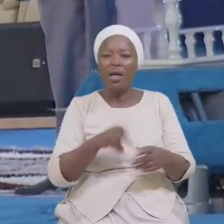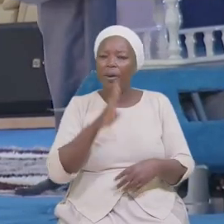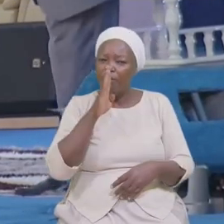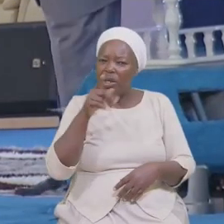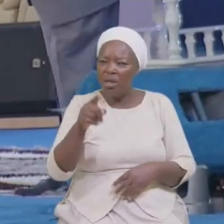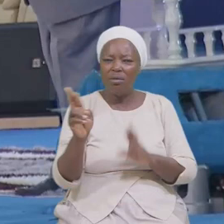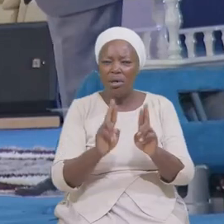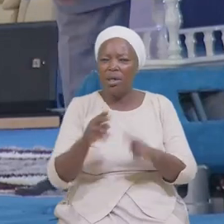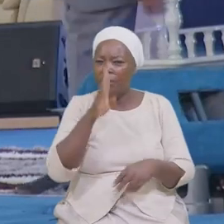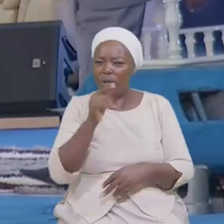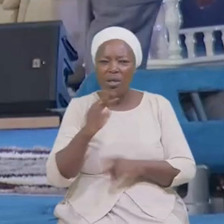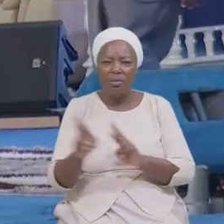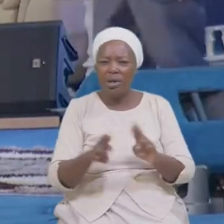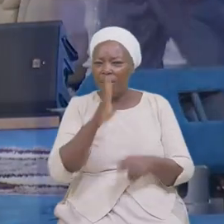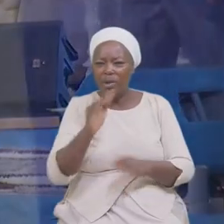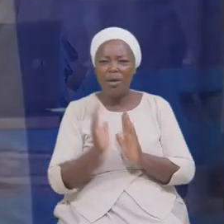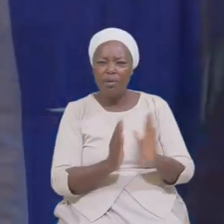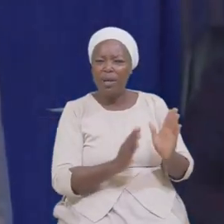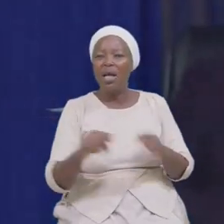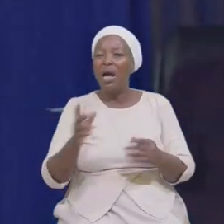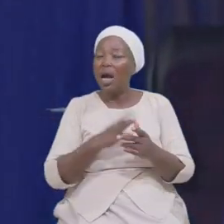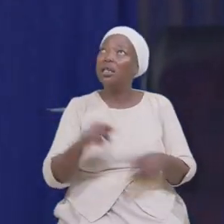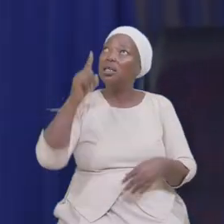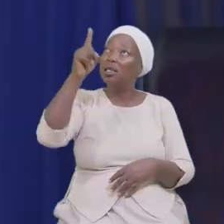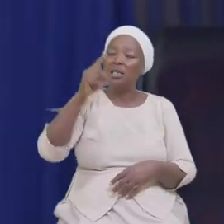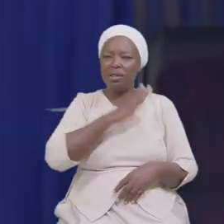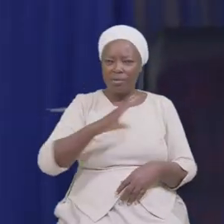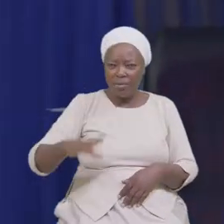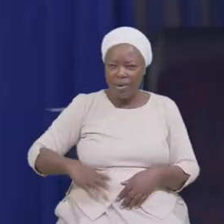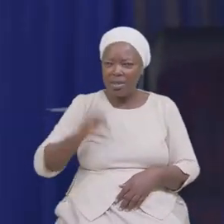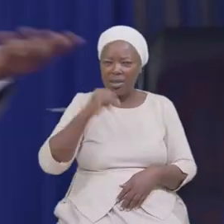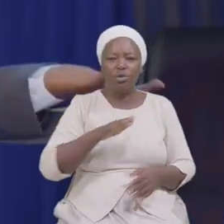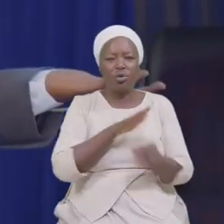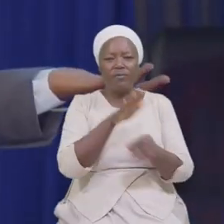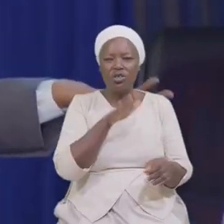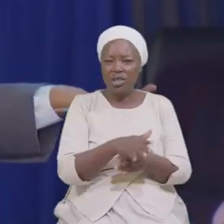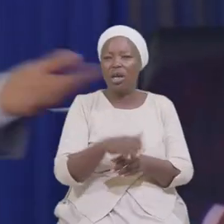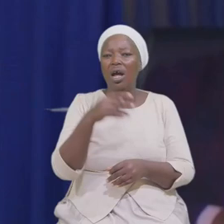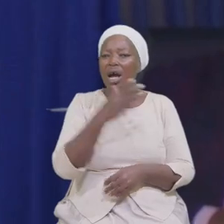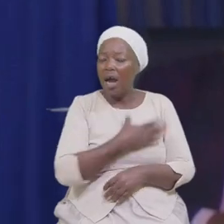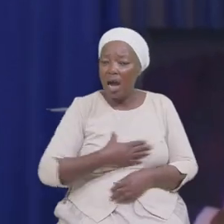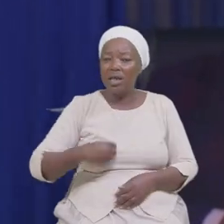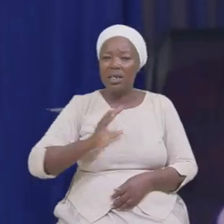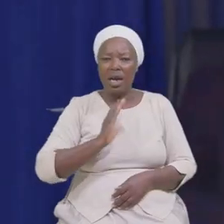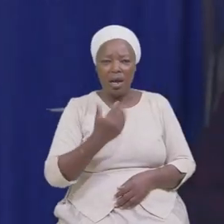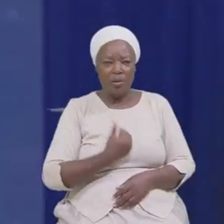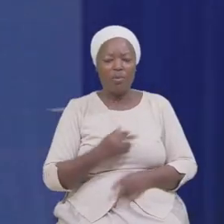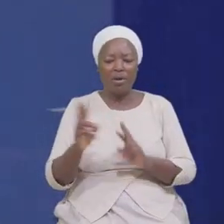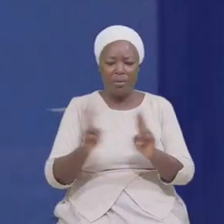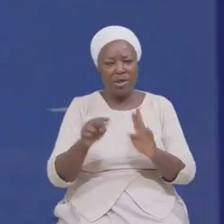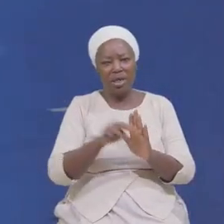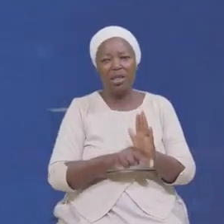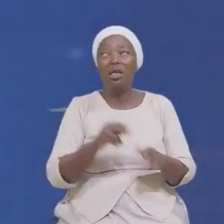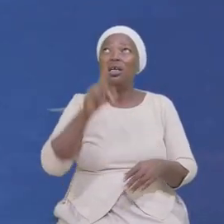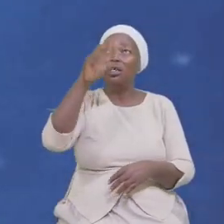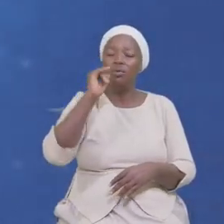ready, be ye ready. And he, Christ, is the sufficiency and our readiness, is the one that gets